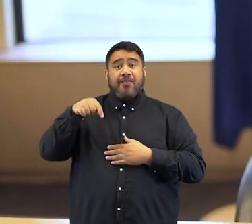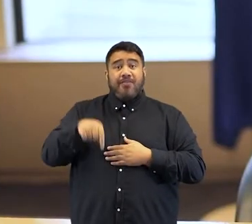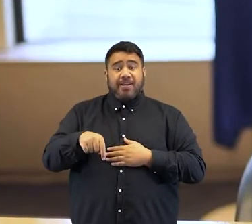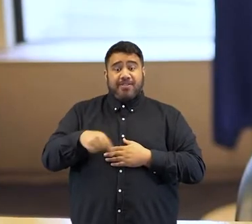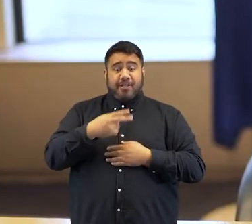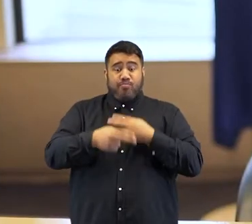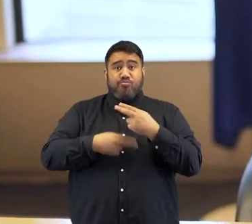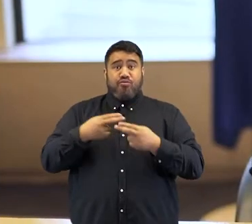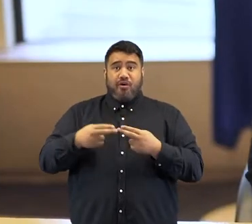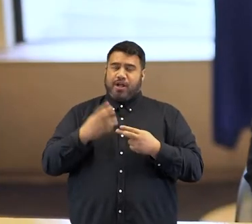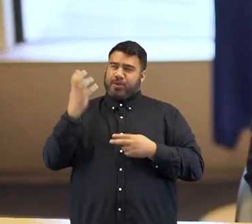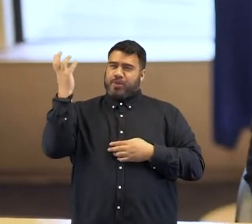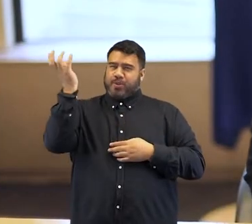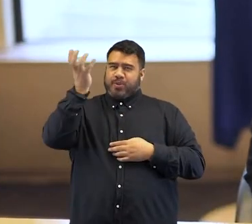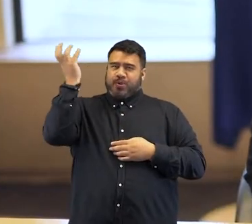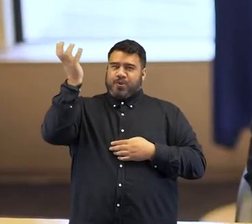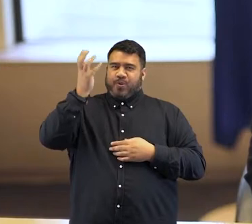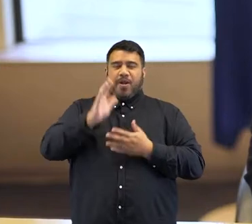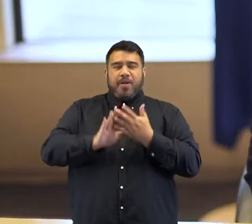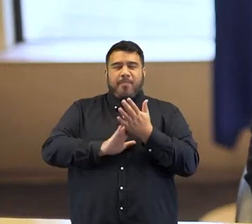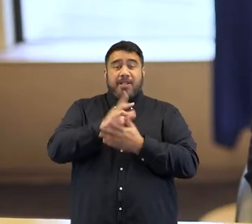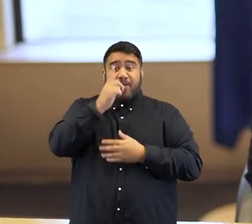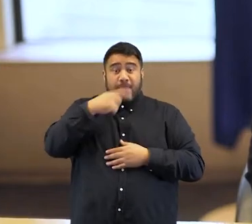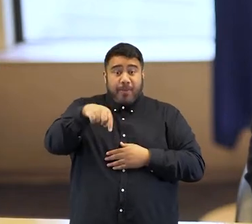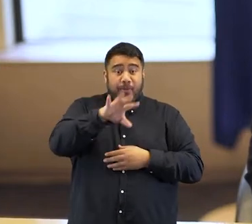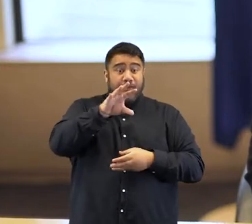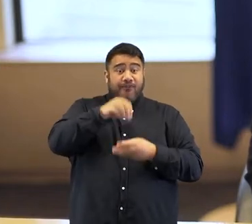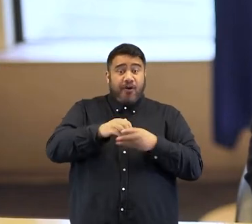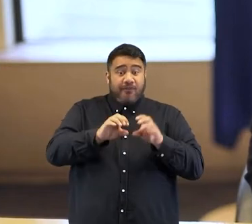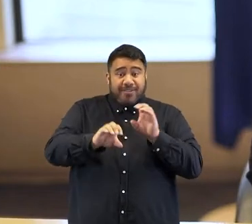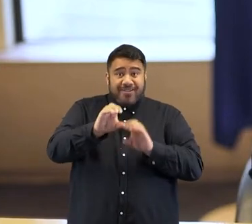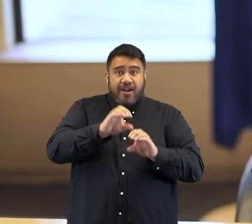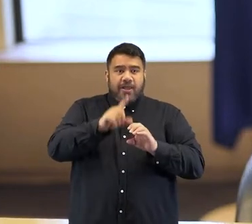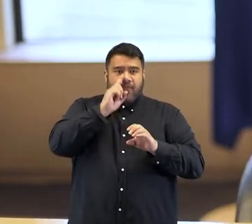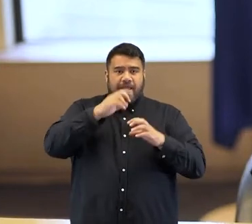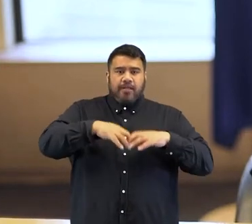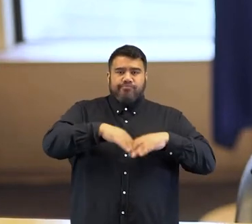prestigious Prime Minister's Science Prizes help support those